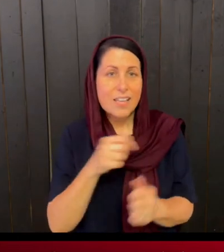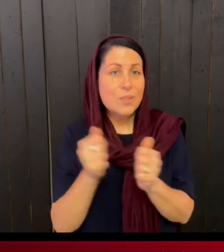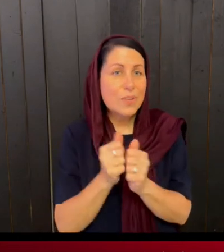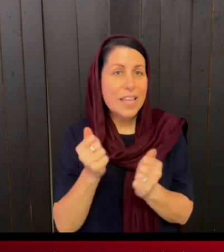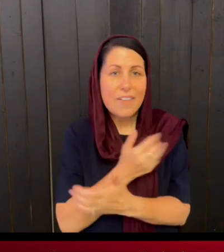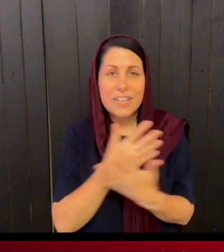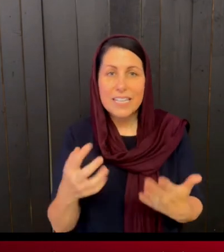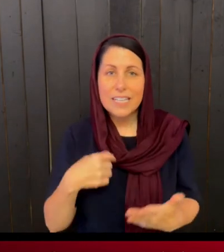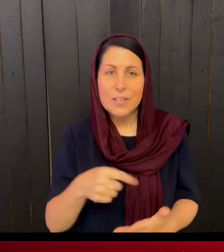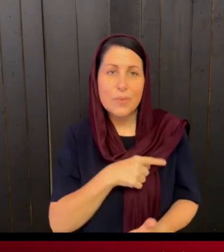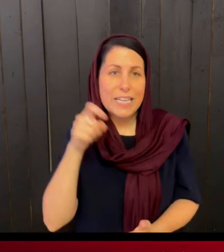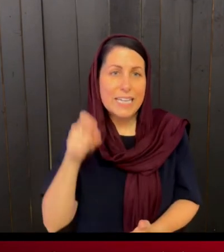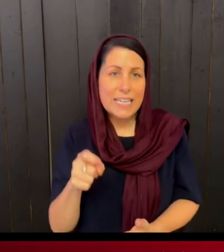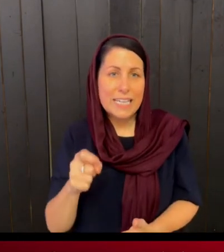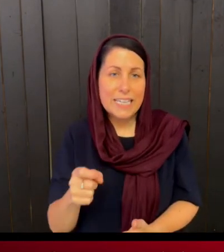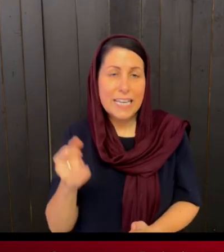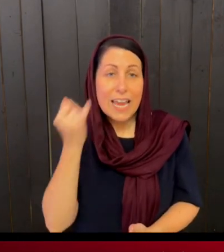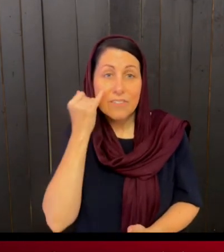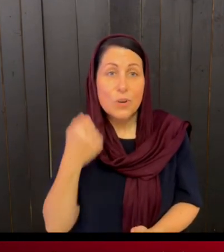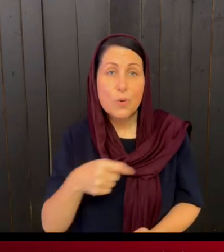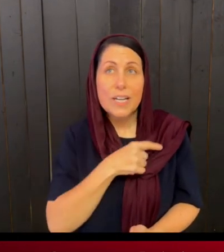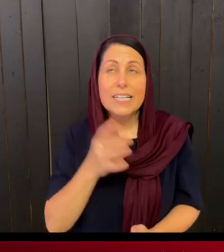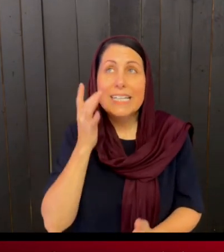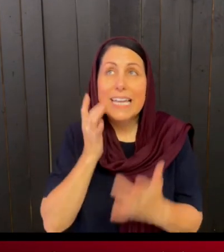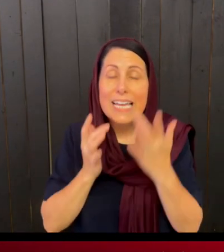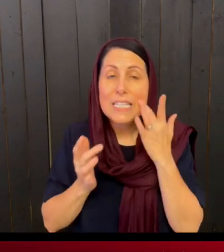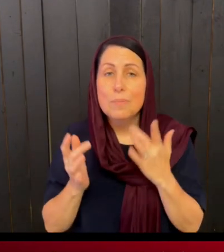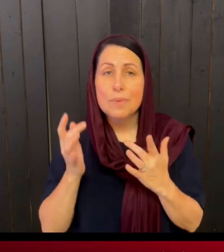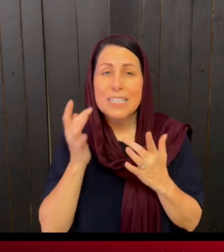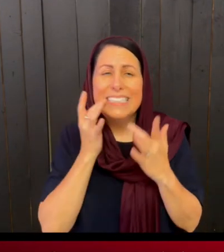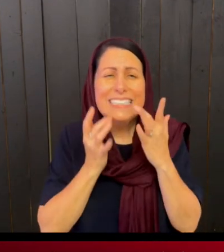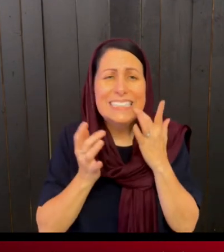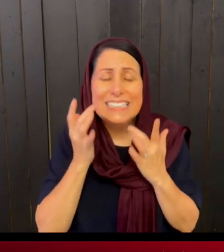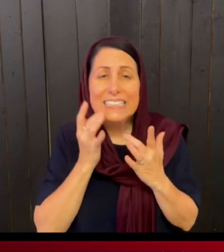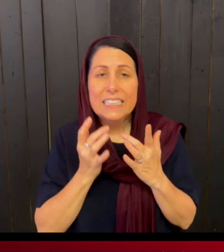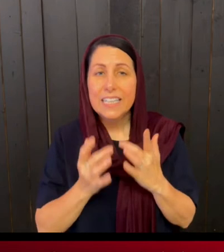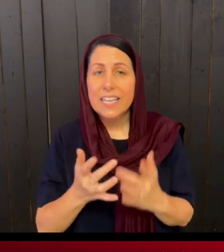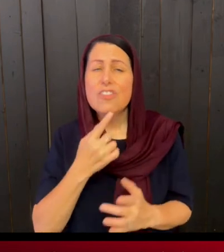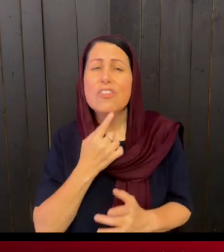desperate and we ask him, he will fill us with what we need.